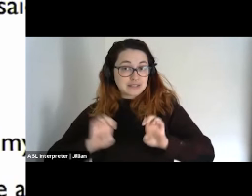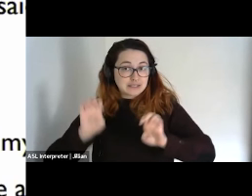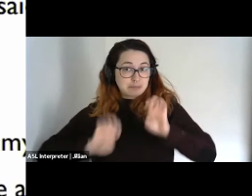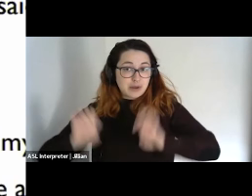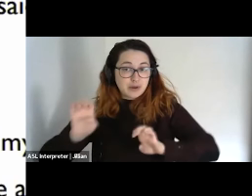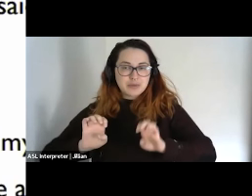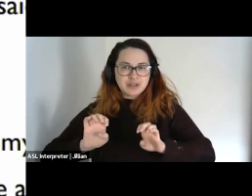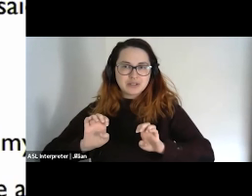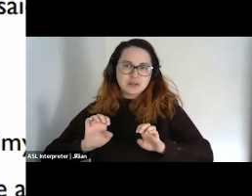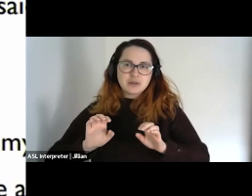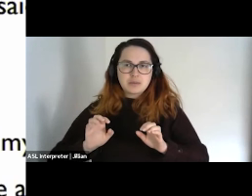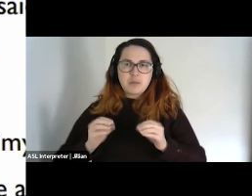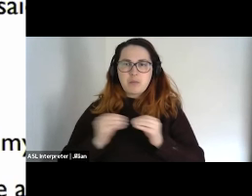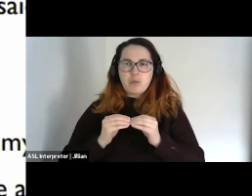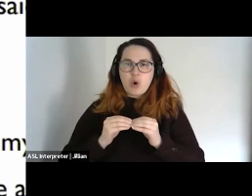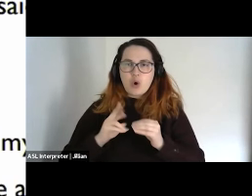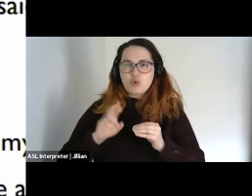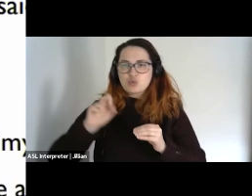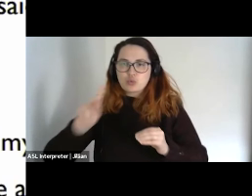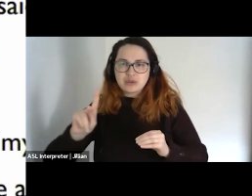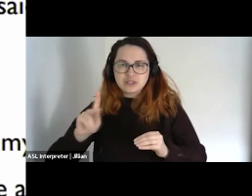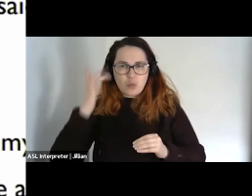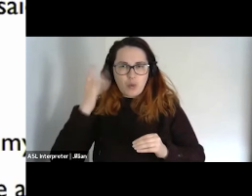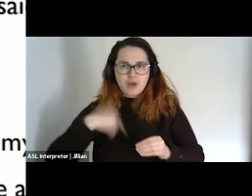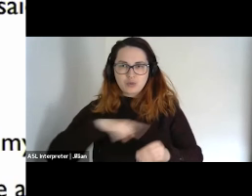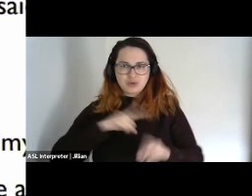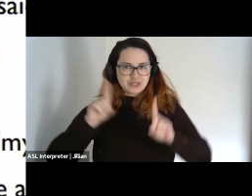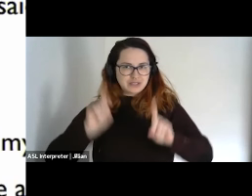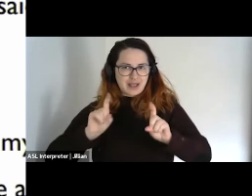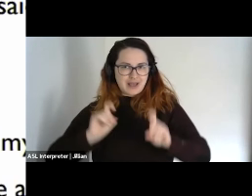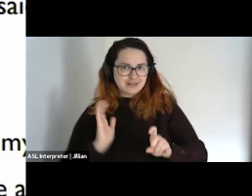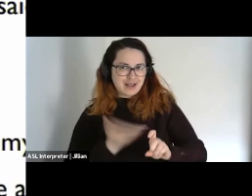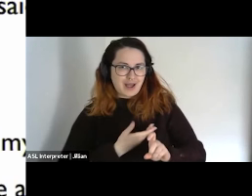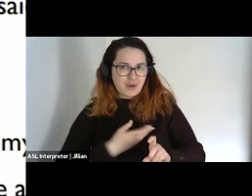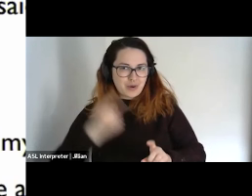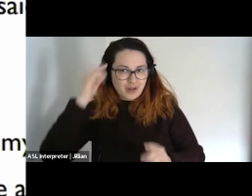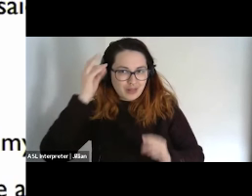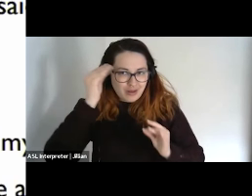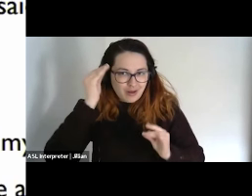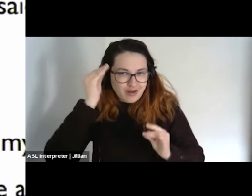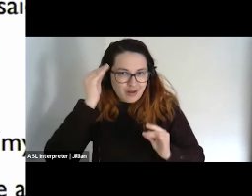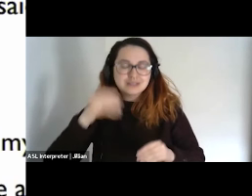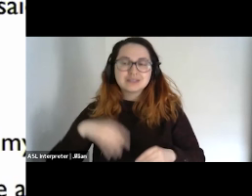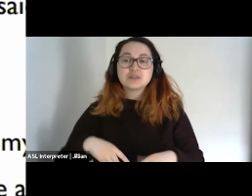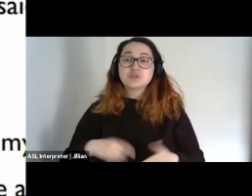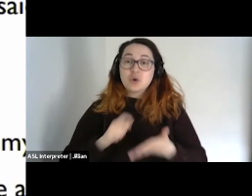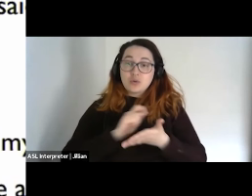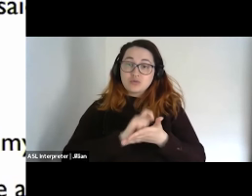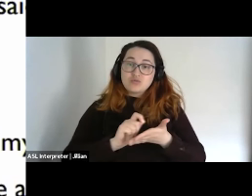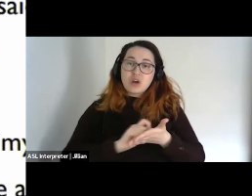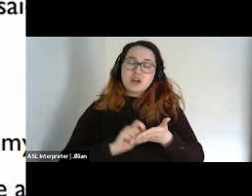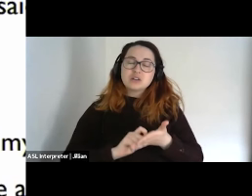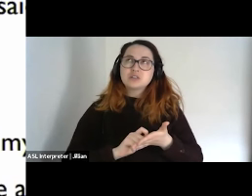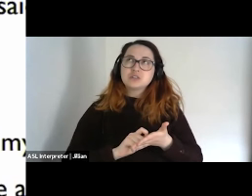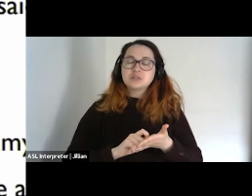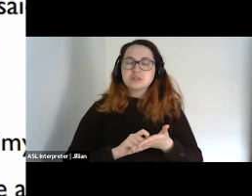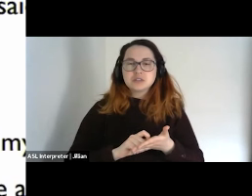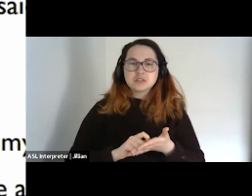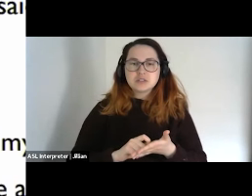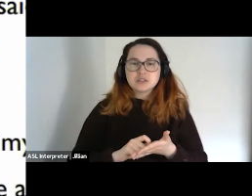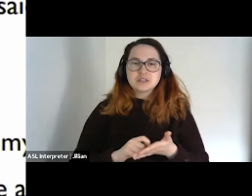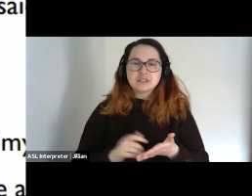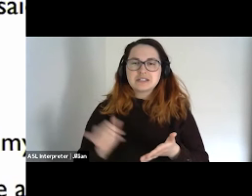implement or test out our thoughts. Okay, so we look at thought diaries as a way to develop a hypothesis. If we're looking at it in like sort of